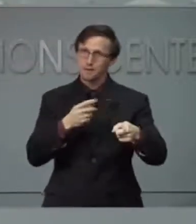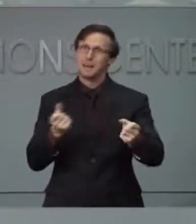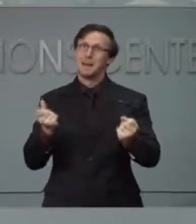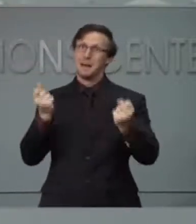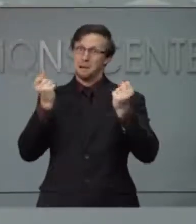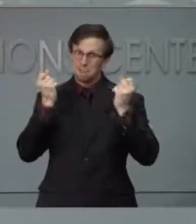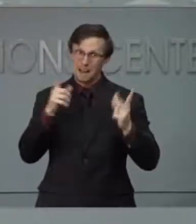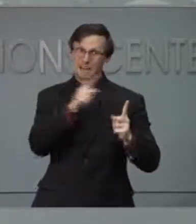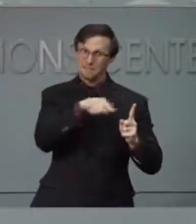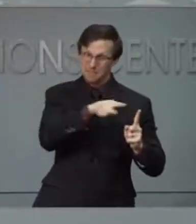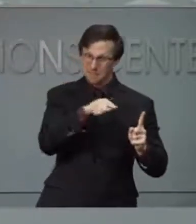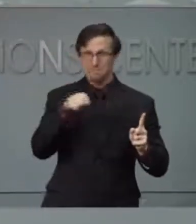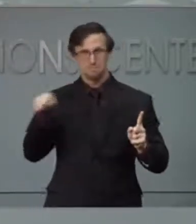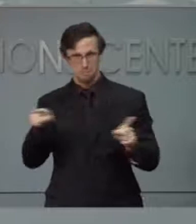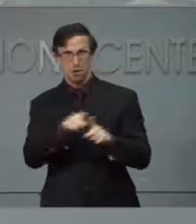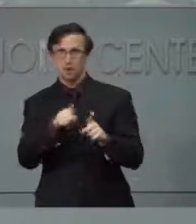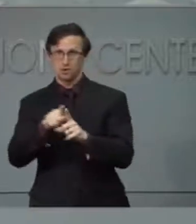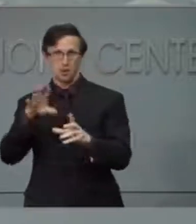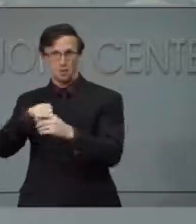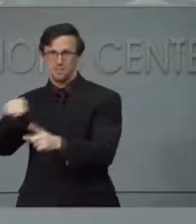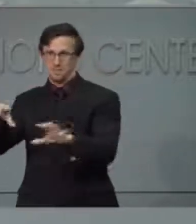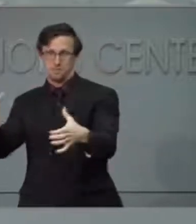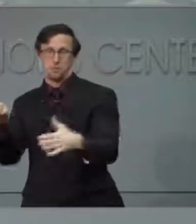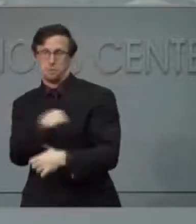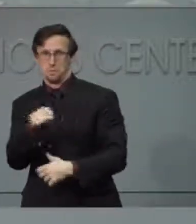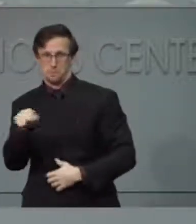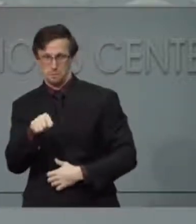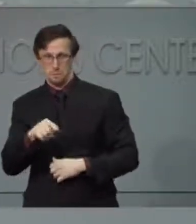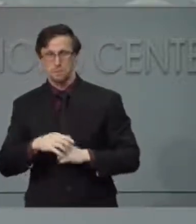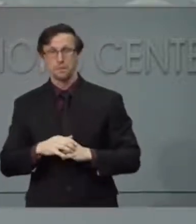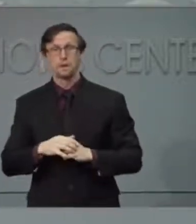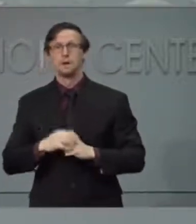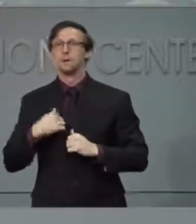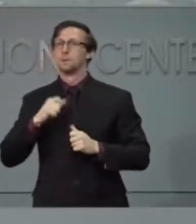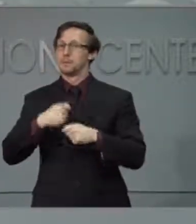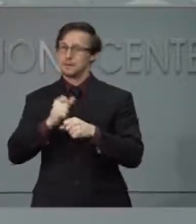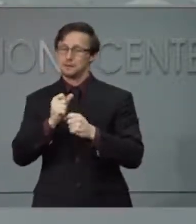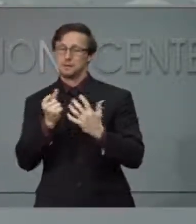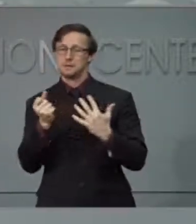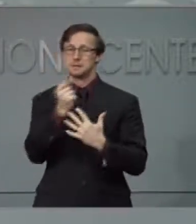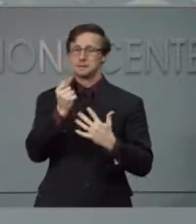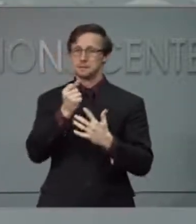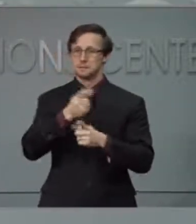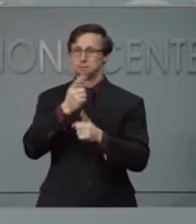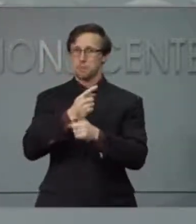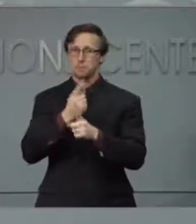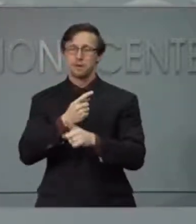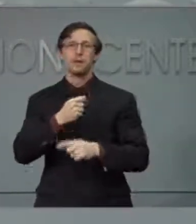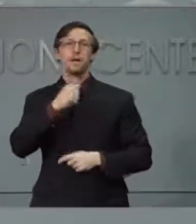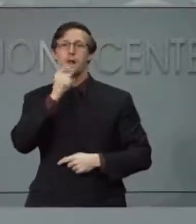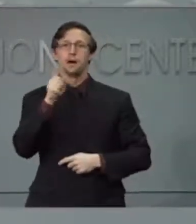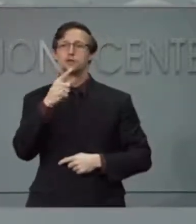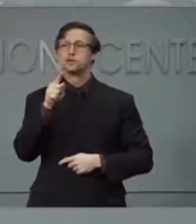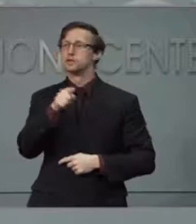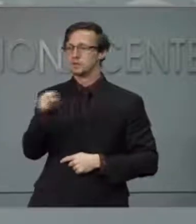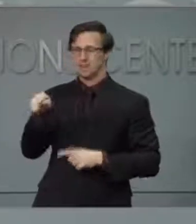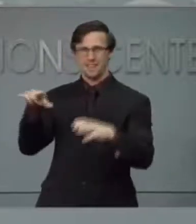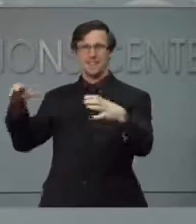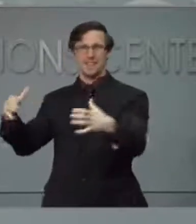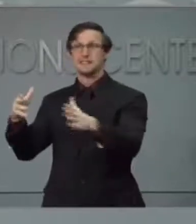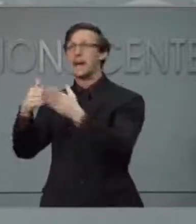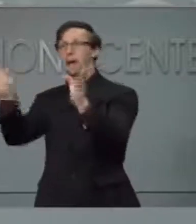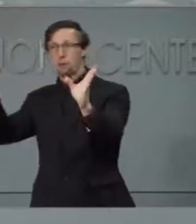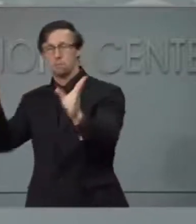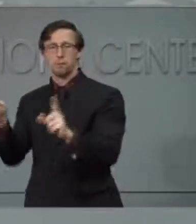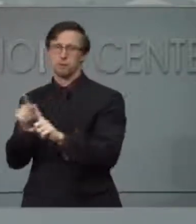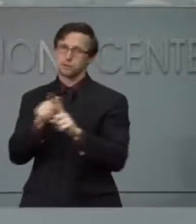need to do to distribute those vaccines, we want to send them not just to target the adults with 2 or more chronic conditions,